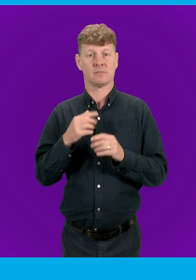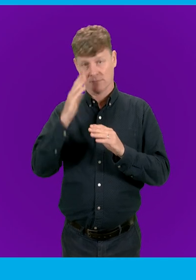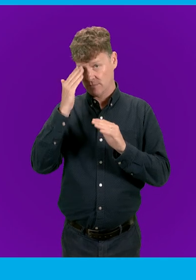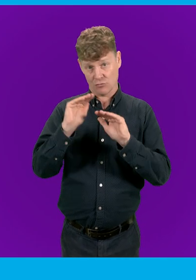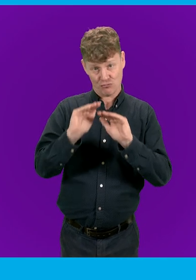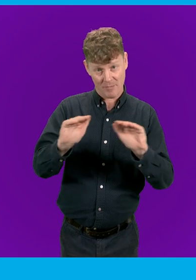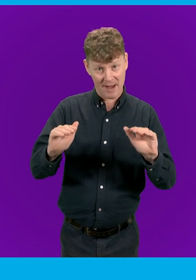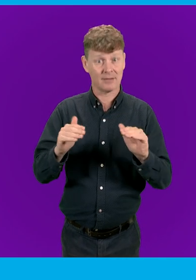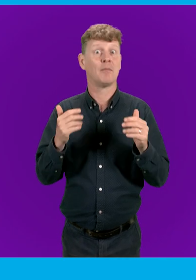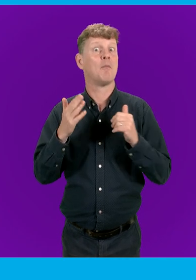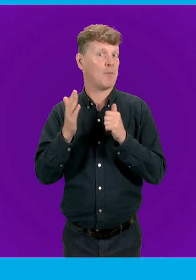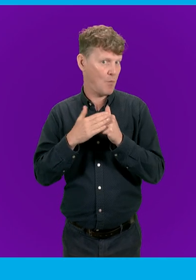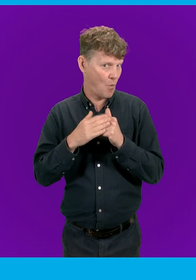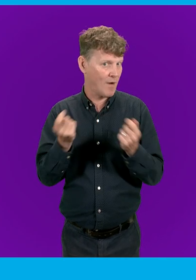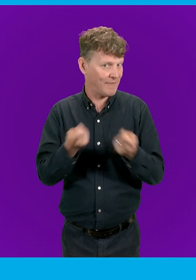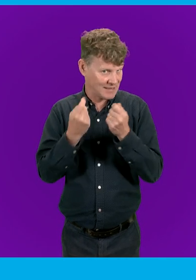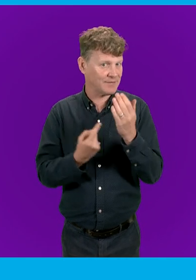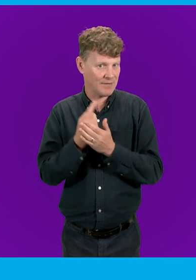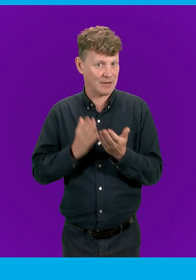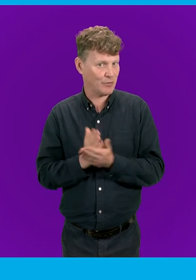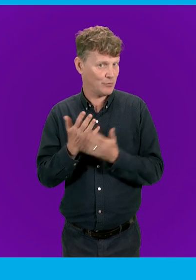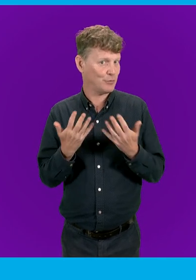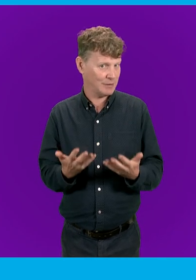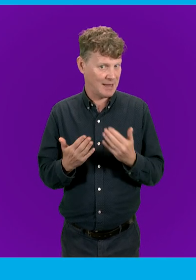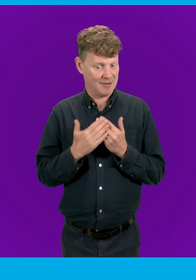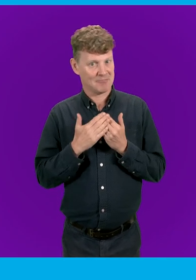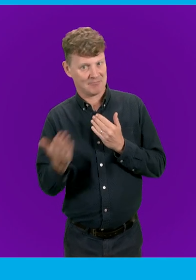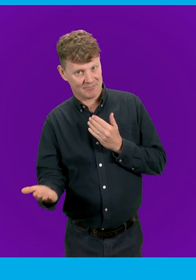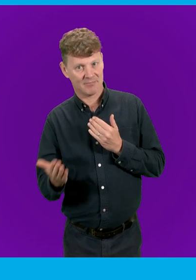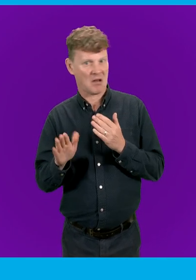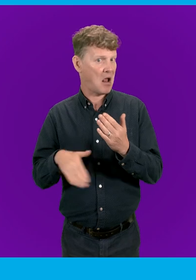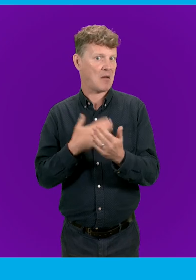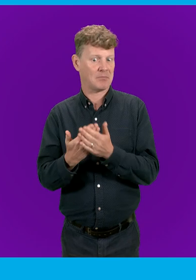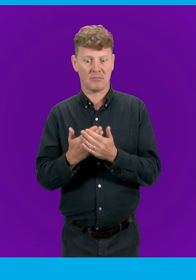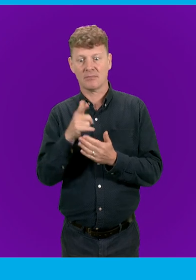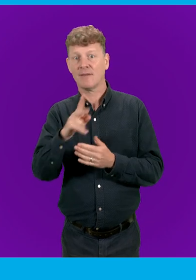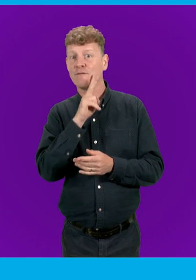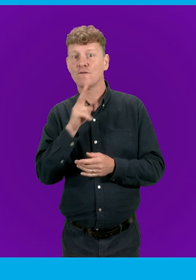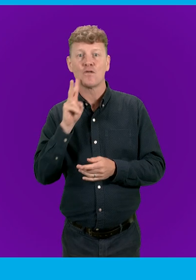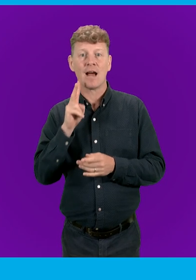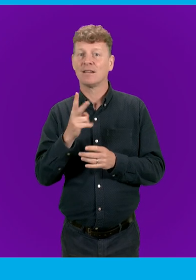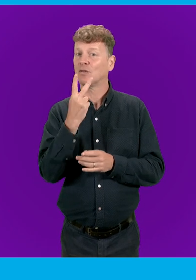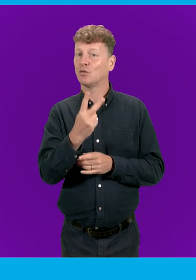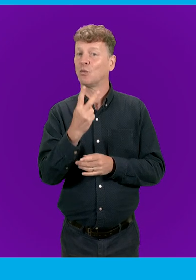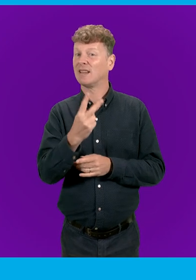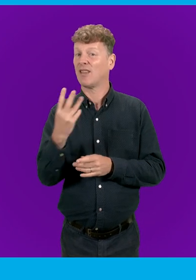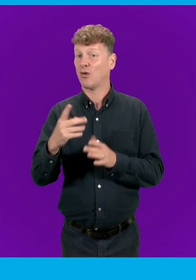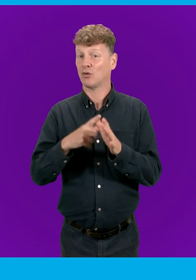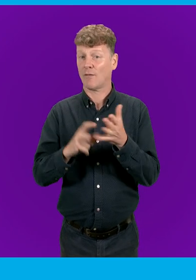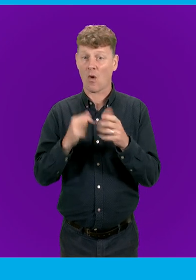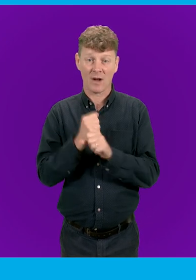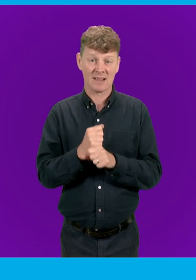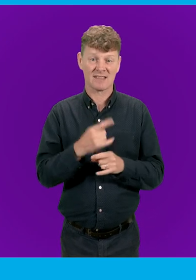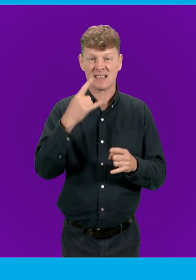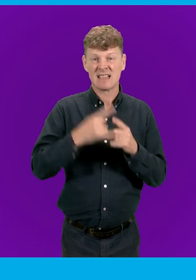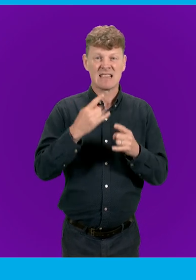that there are more festival events taking place throughout the day, all up until Friday, the 23rd of August. These include